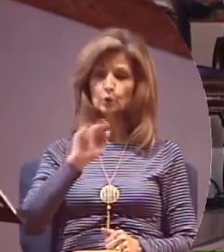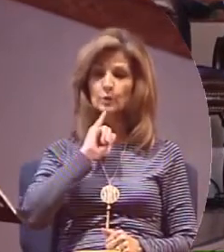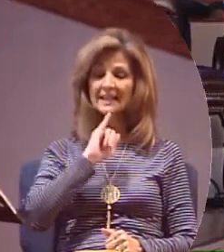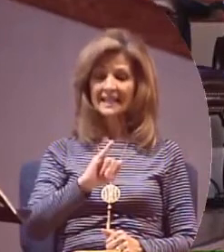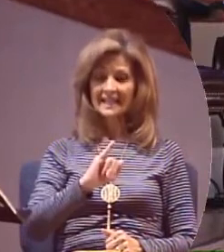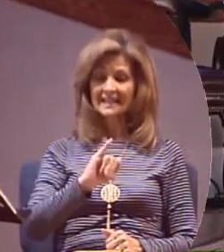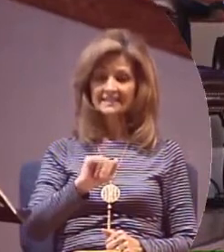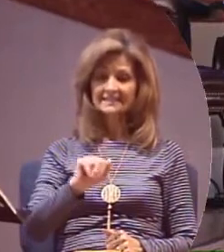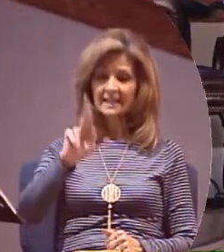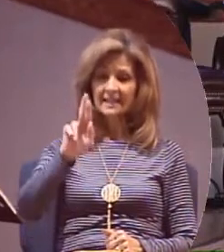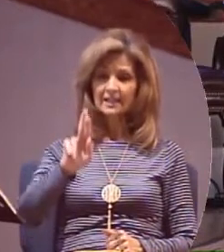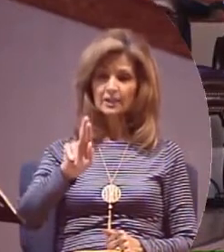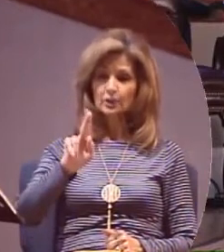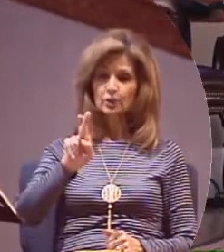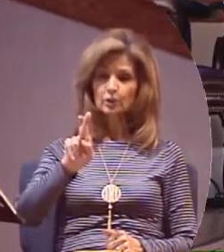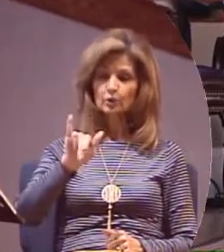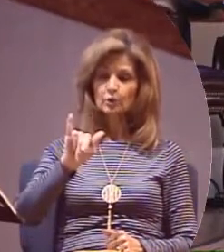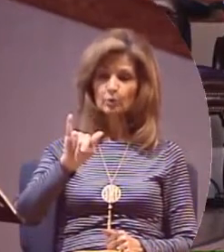of Urijah.